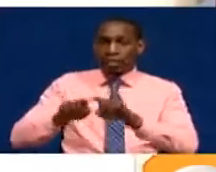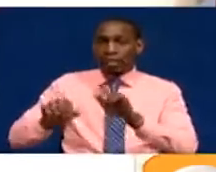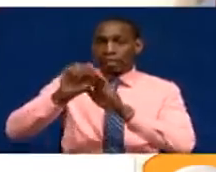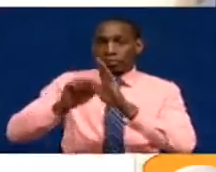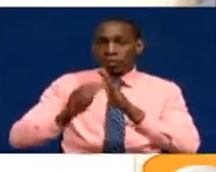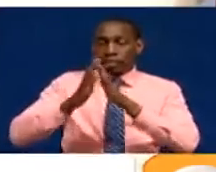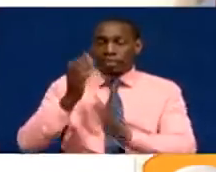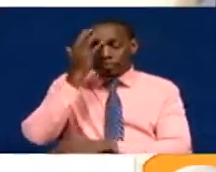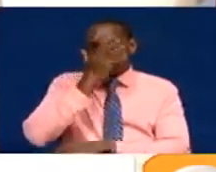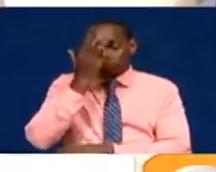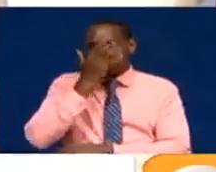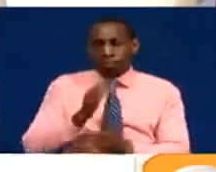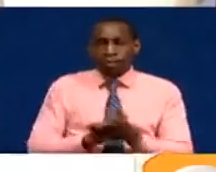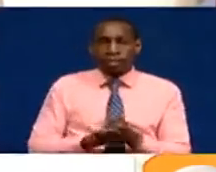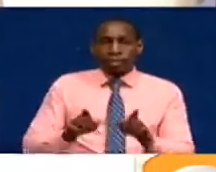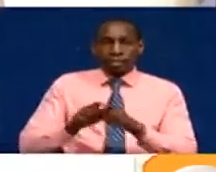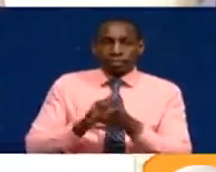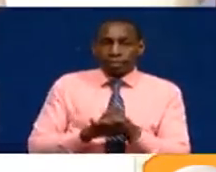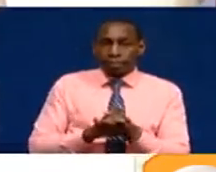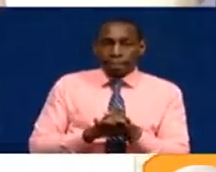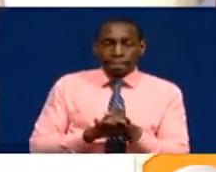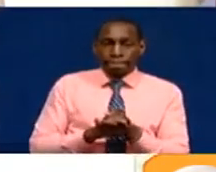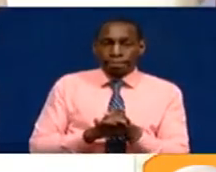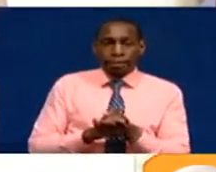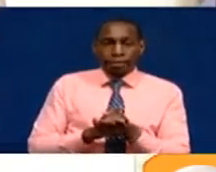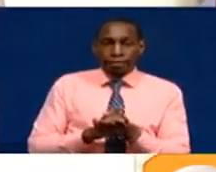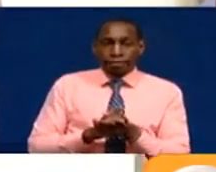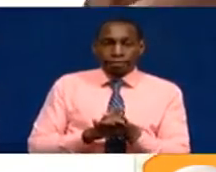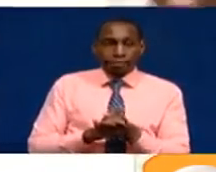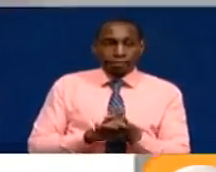it's embarrassing, and it should not be coming from the President of the Republic of Kenya. By the way.